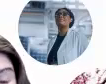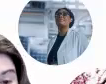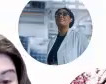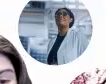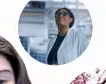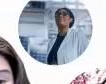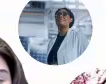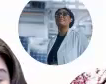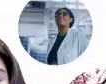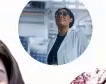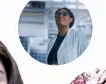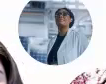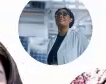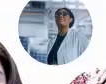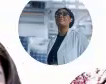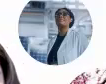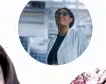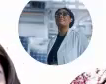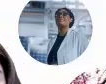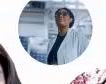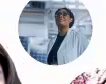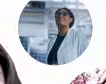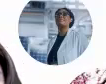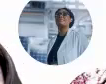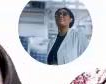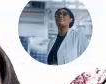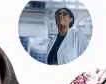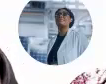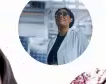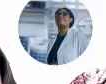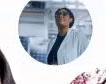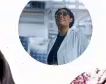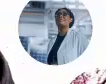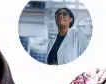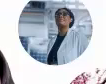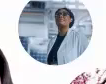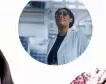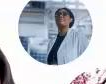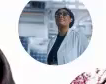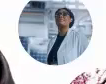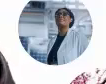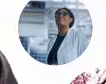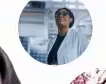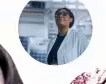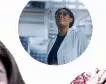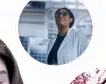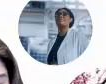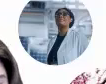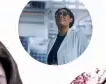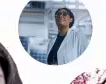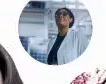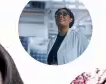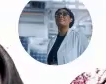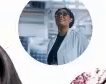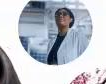data from you directly so that we can have a better picture of the S-STEM program's outcomes and impacts throughout